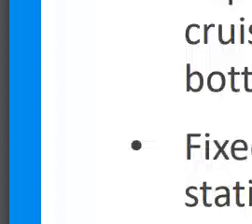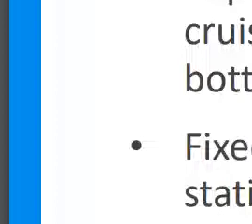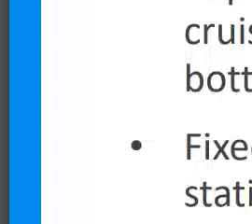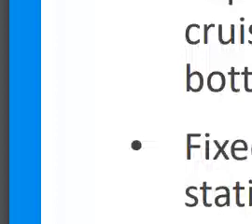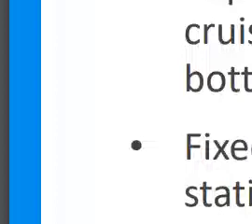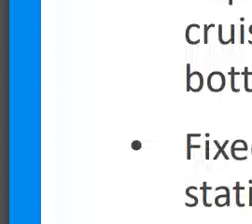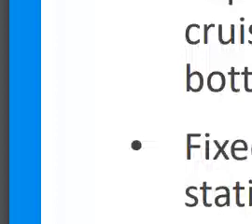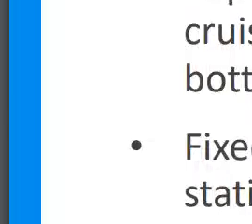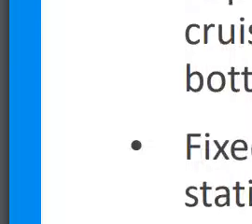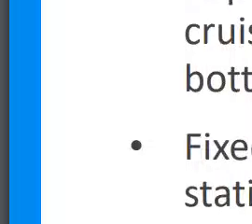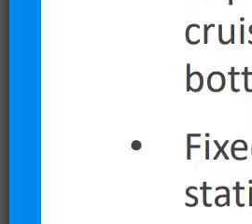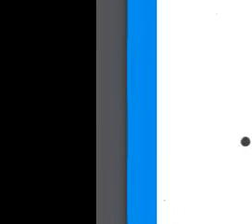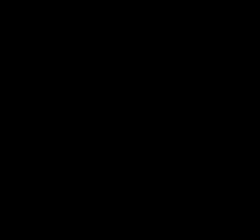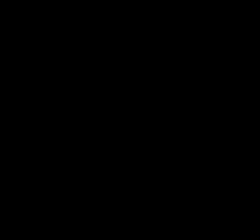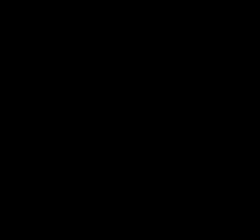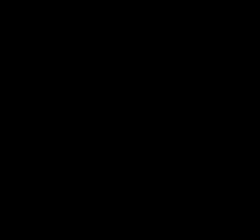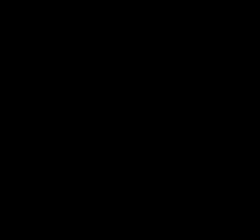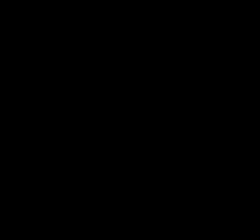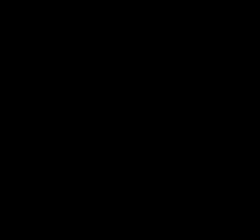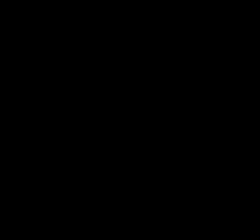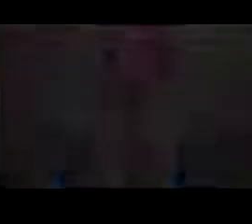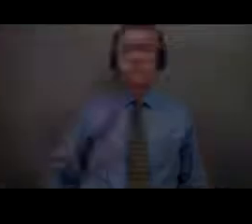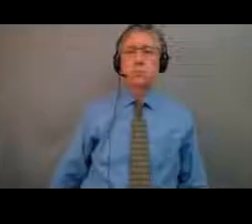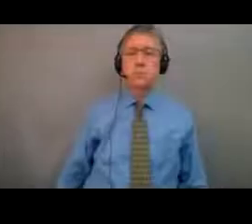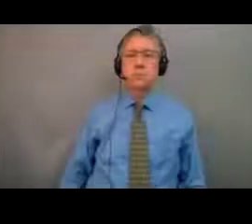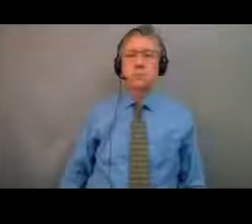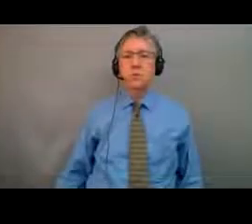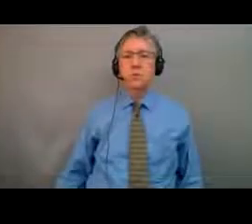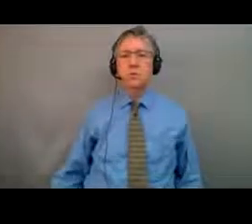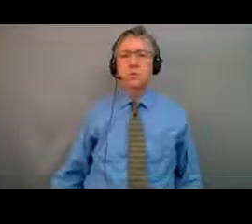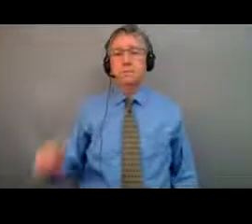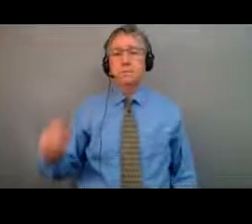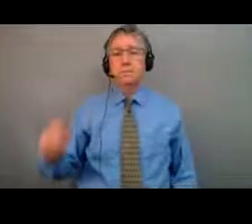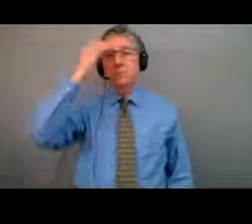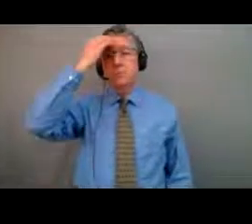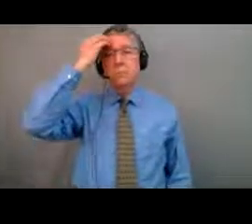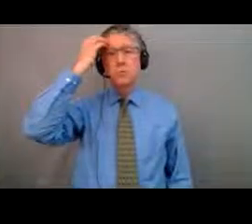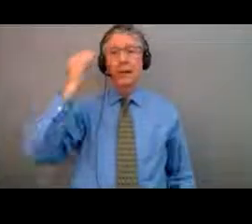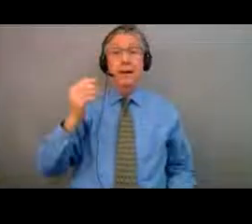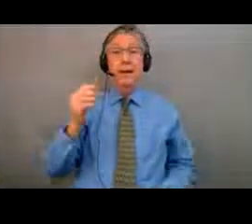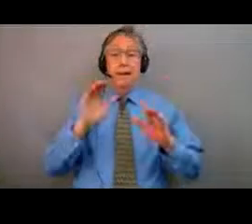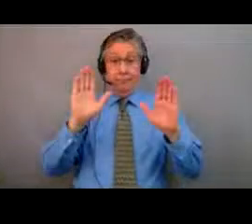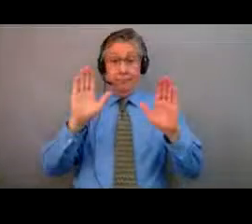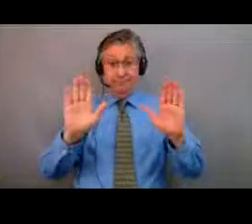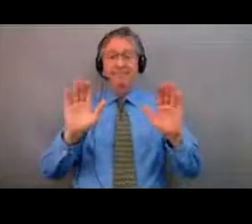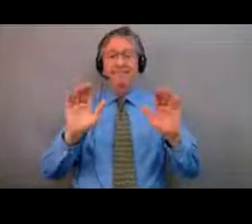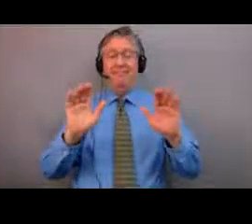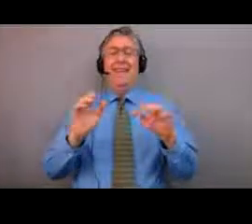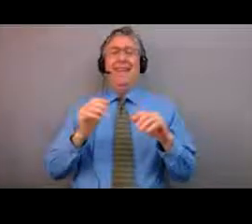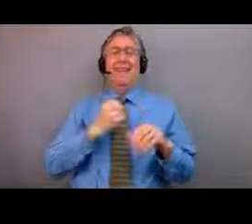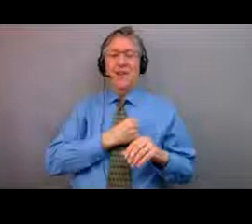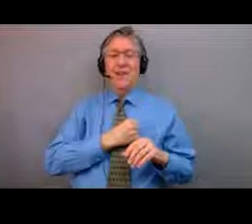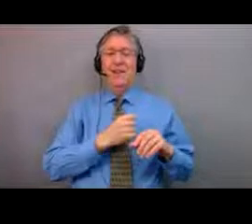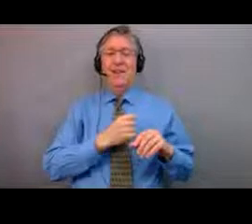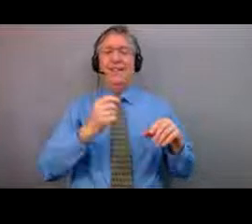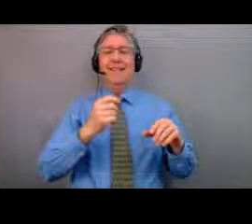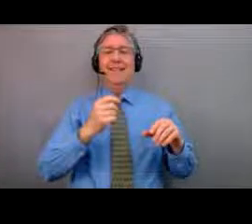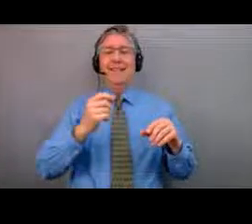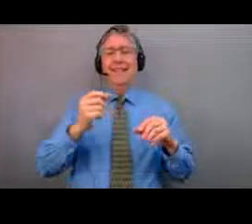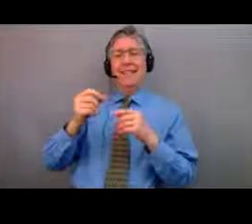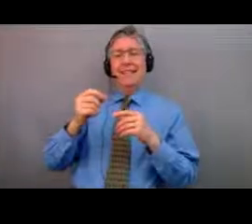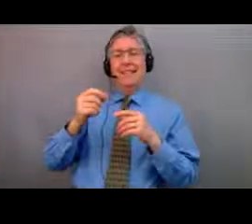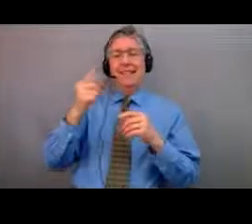the decadal changes of carbon uptake within the oceans and